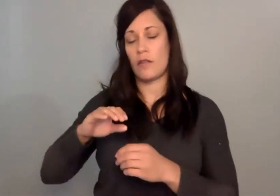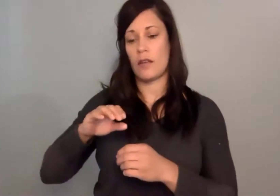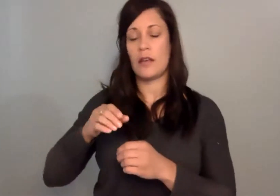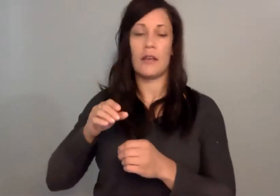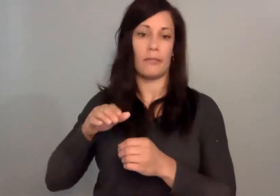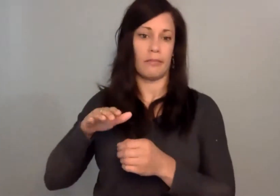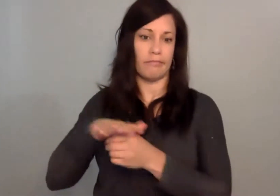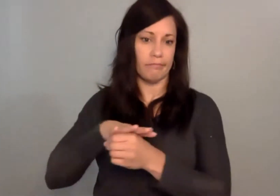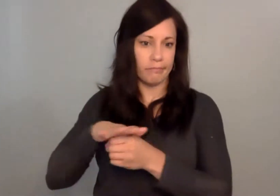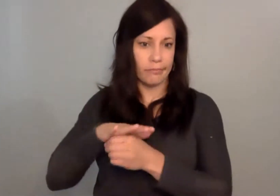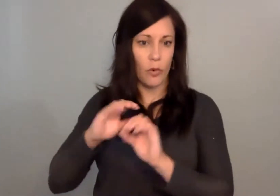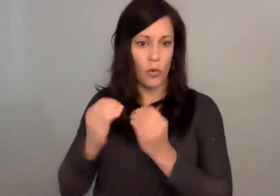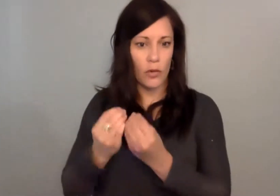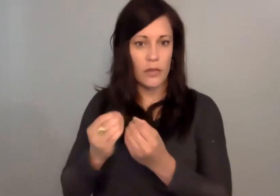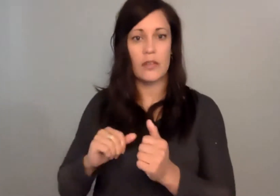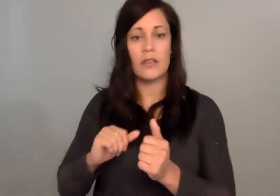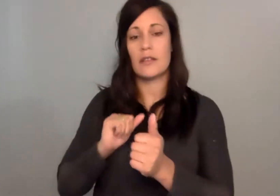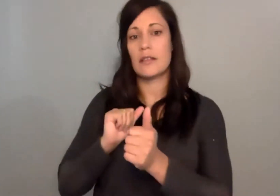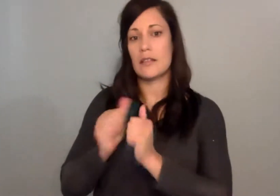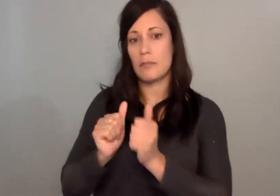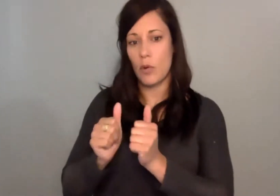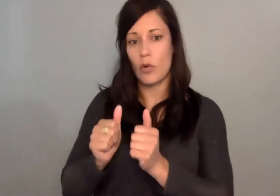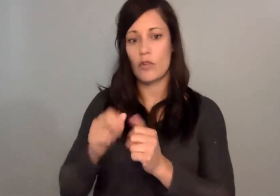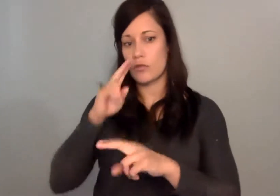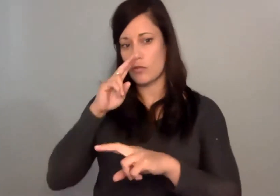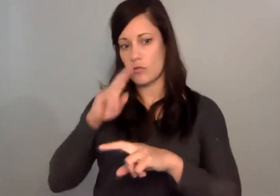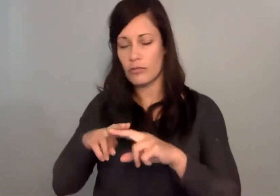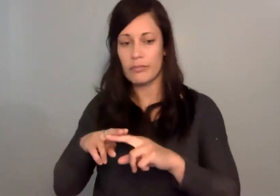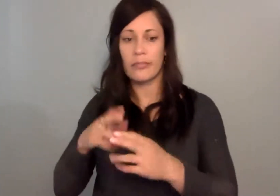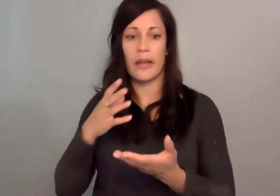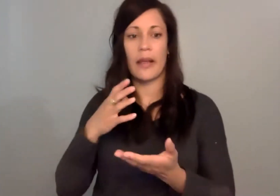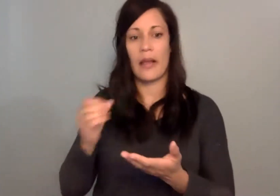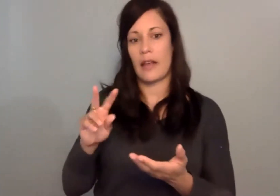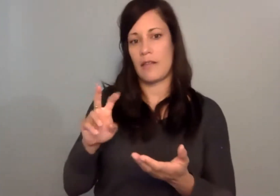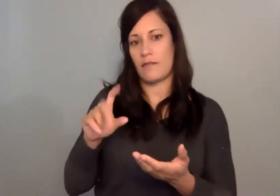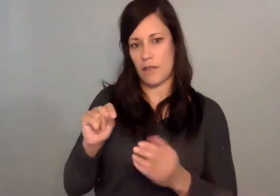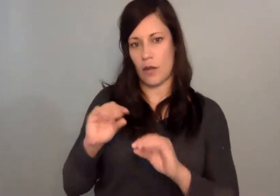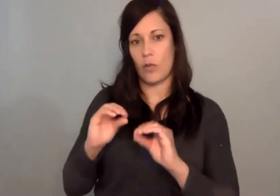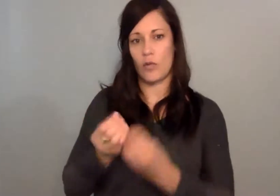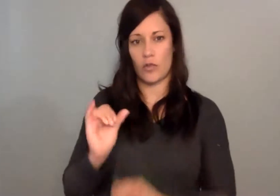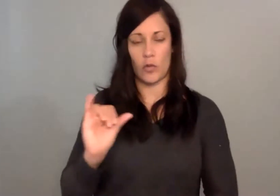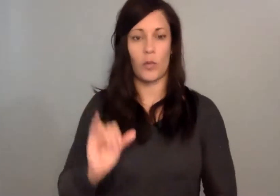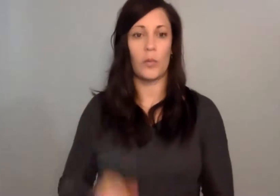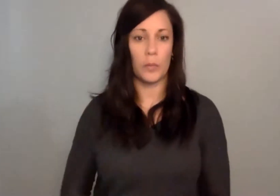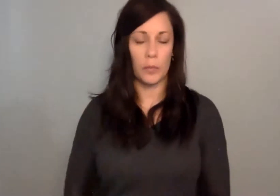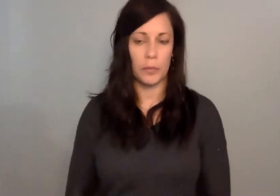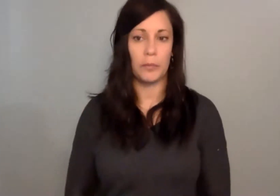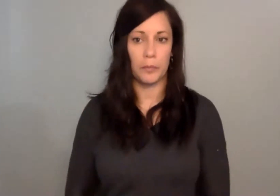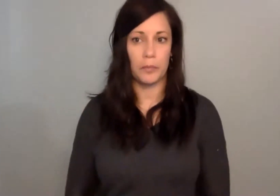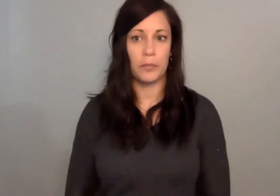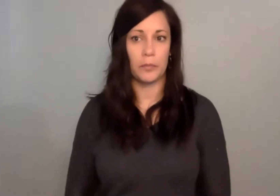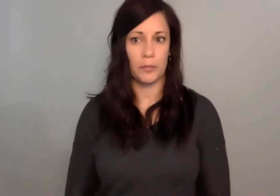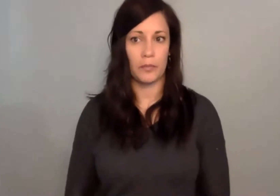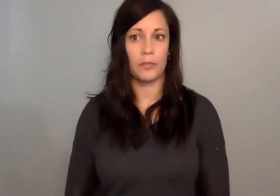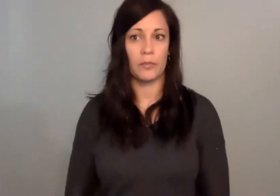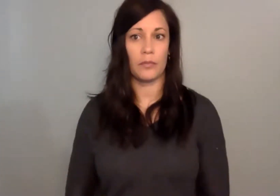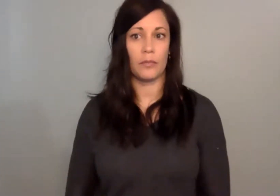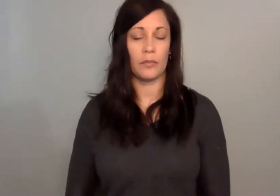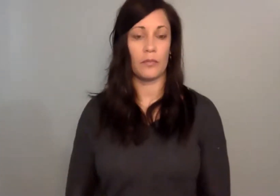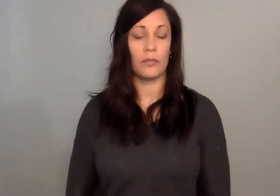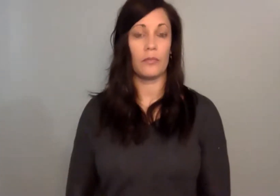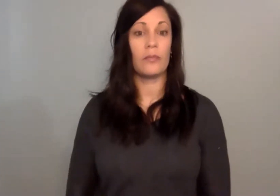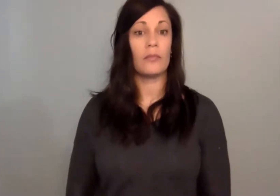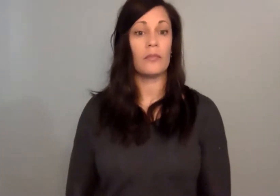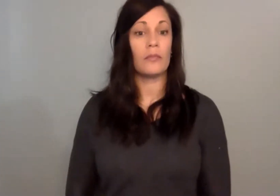sports and recreation organizations, and veterans organizations. So as we'll see on the screen here,